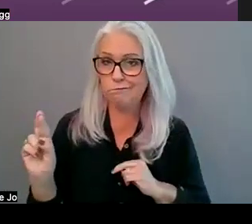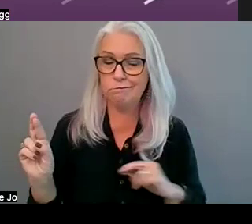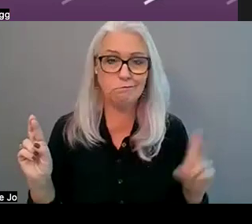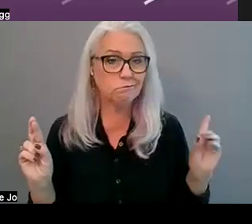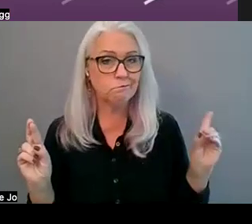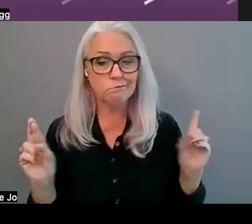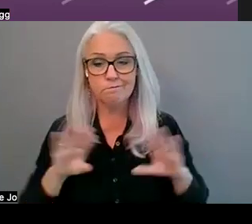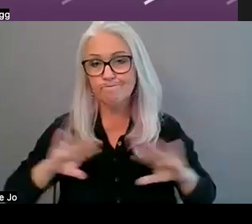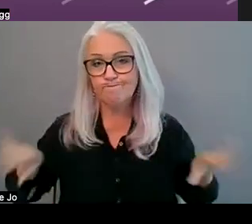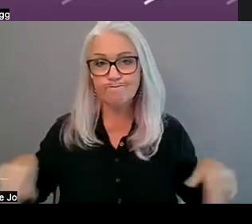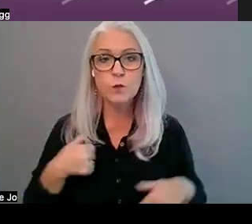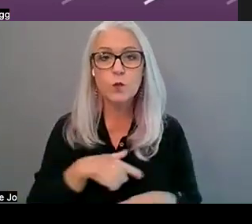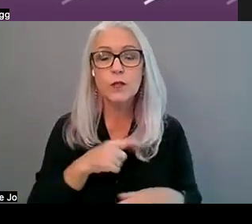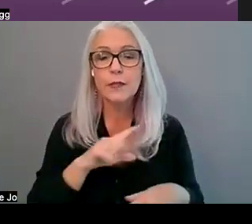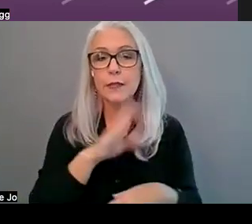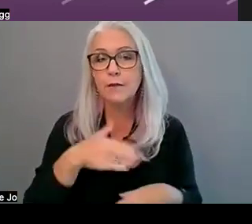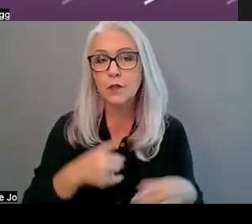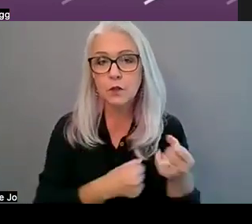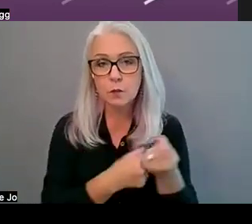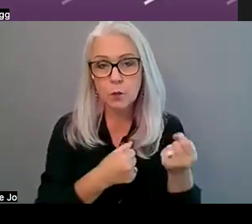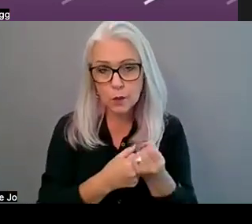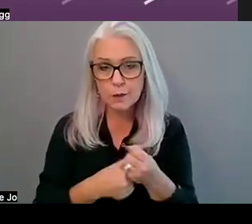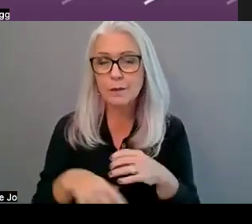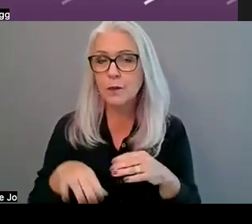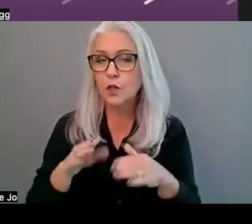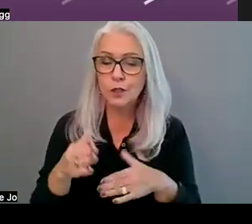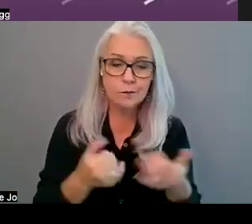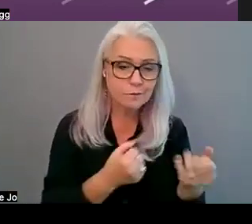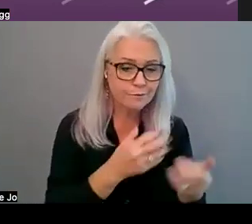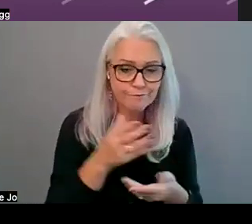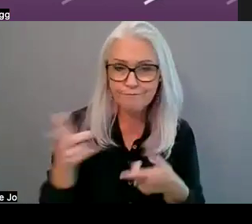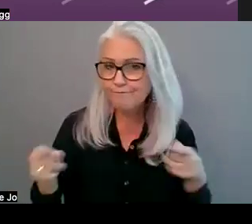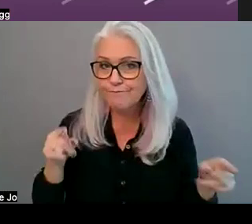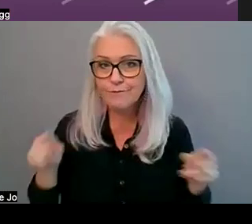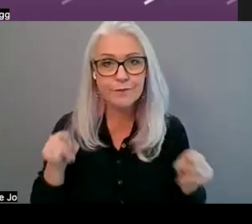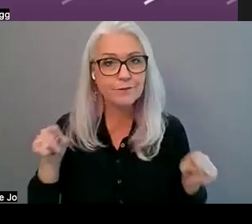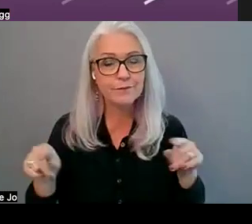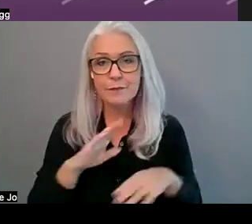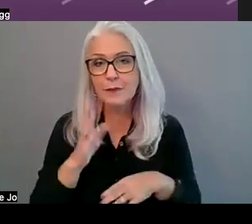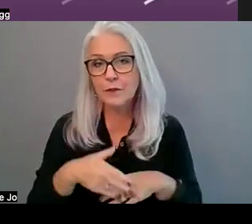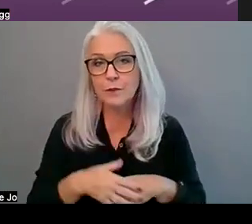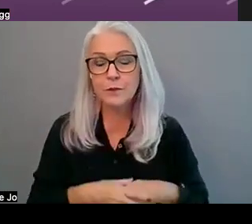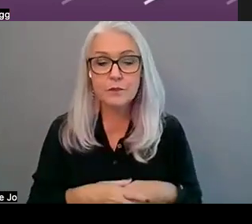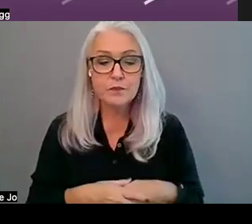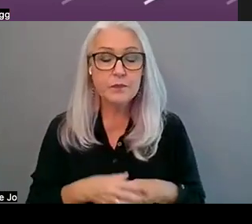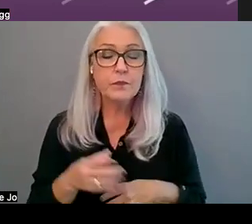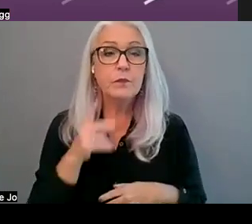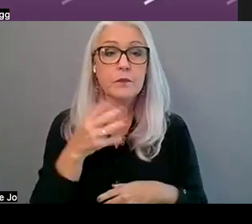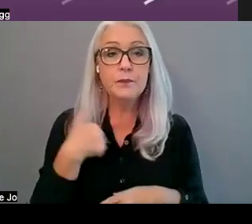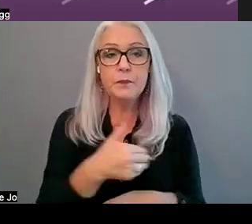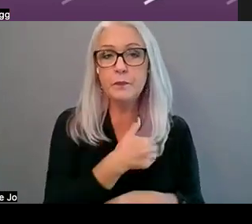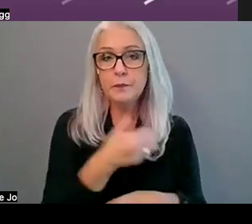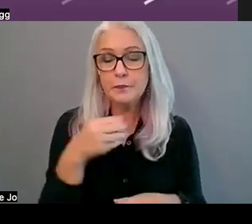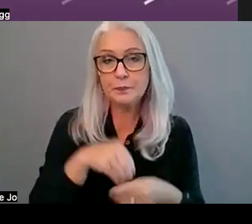never support or oppose candidates or political parties. And membership in the league is open to